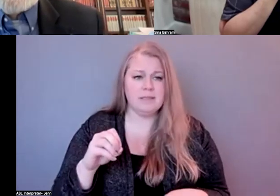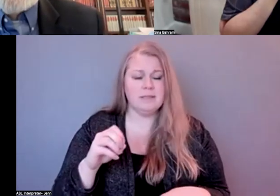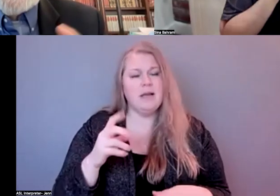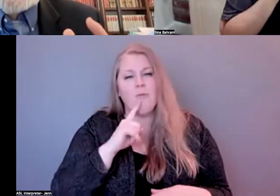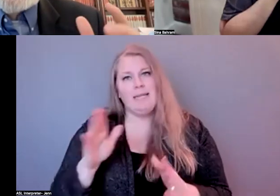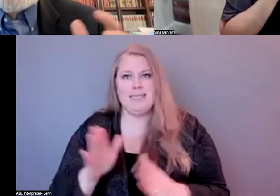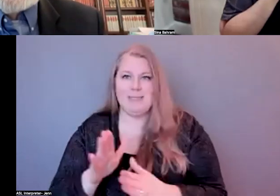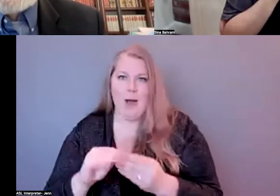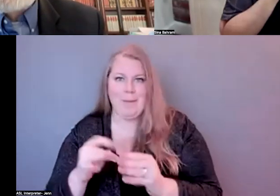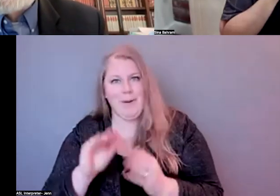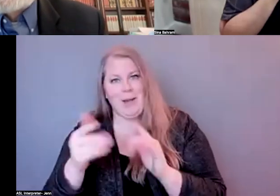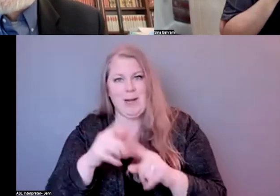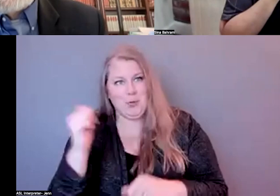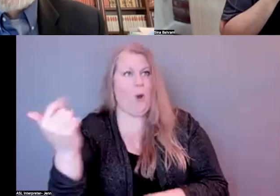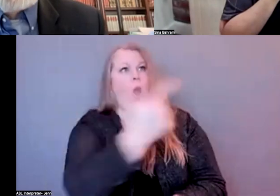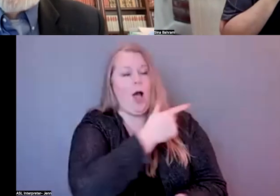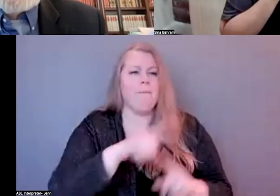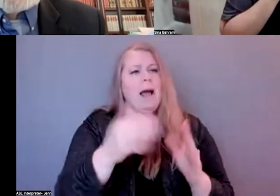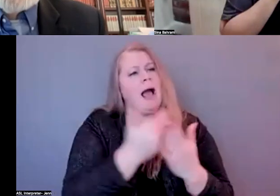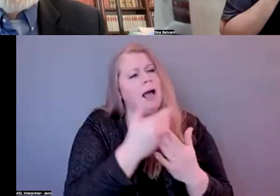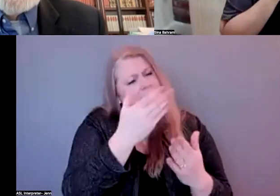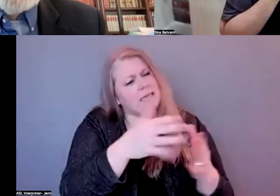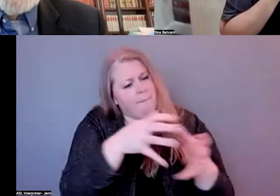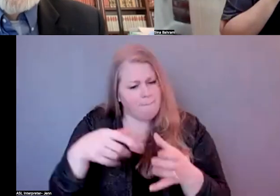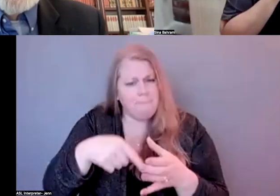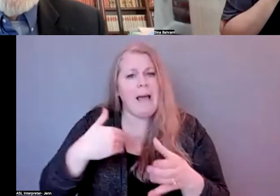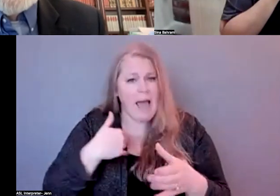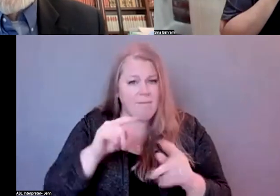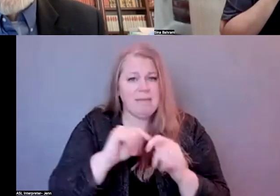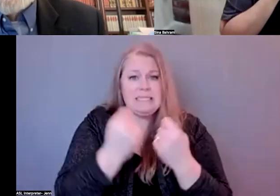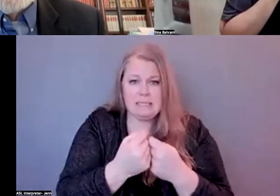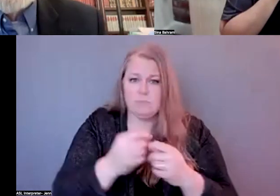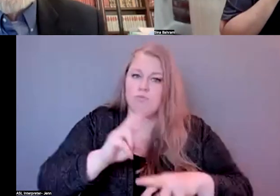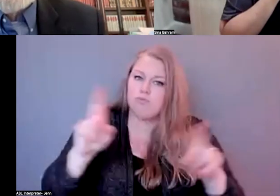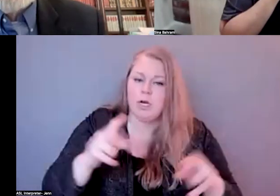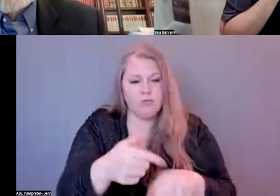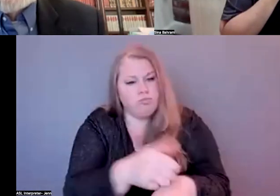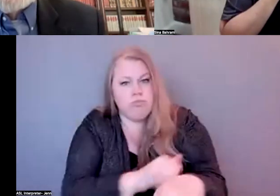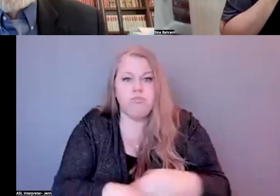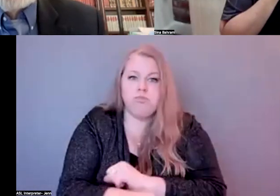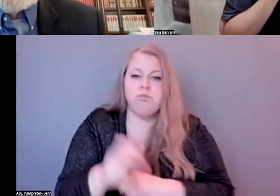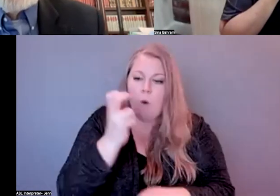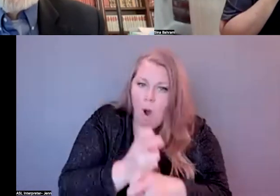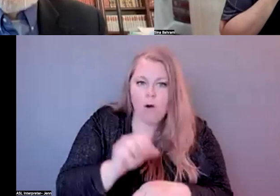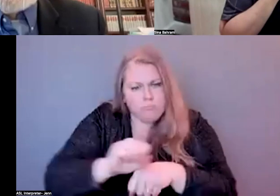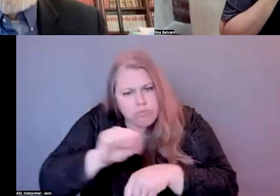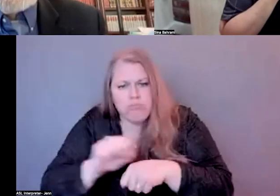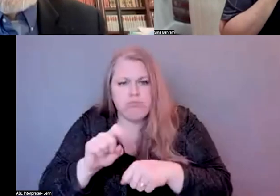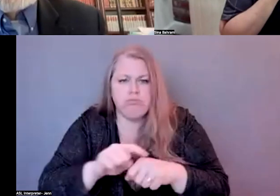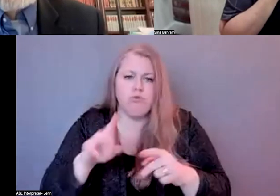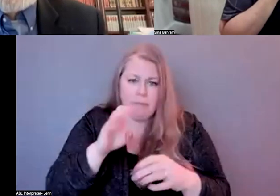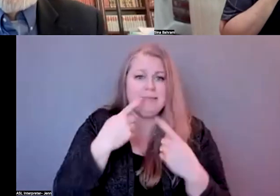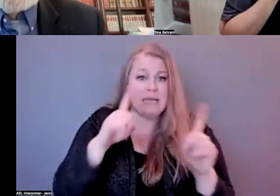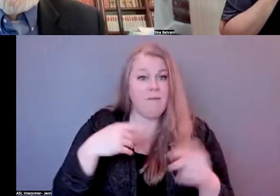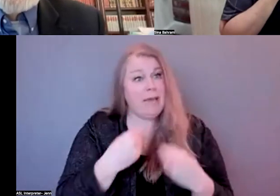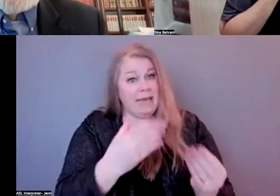all the companies, but there's enough of them that have teams that are really working hard at trying to make things accessible. And if you gave them a target like